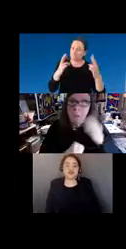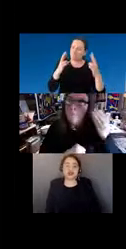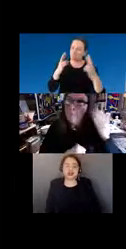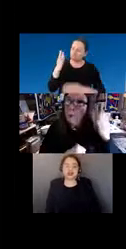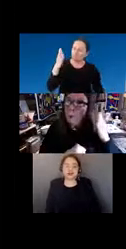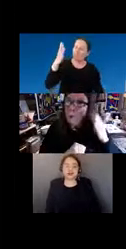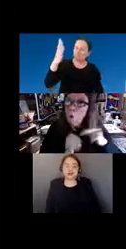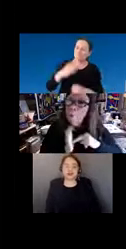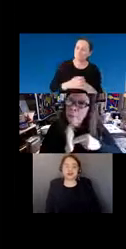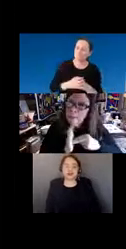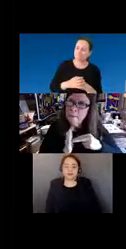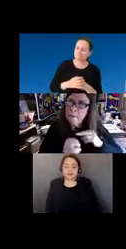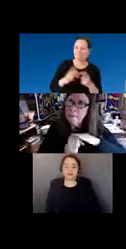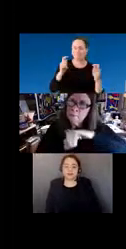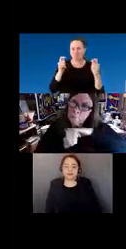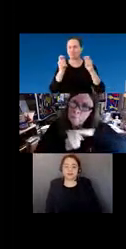for change.